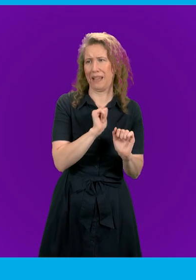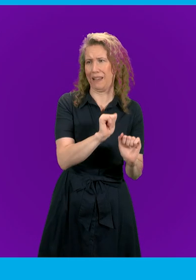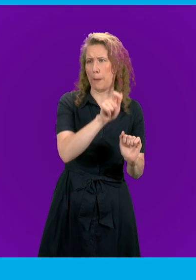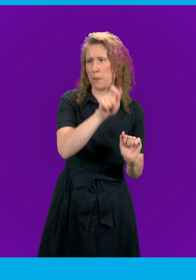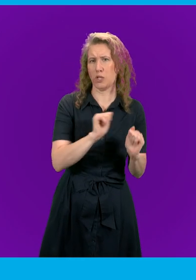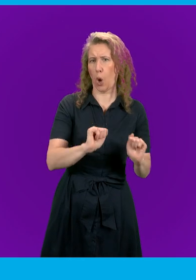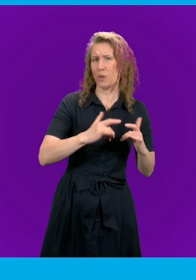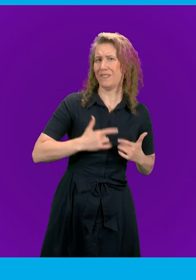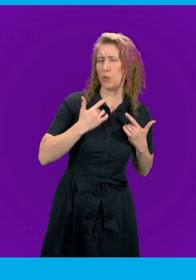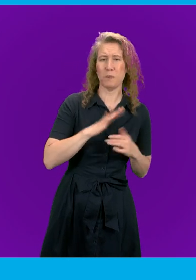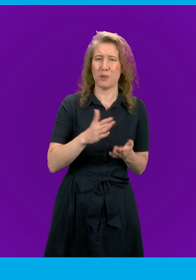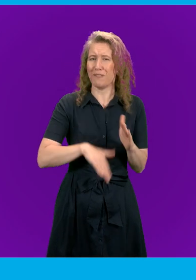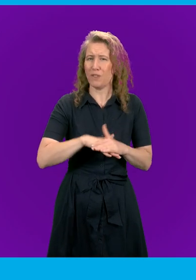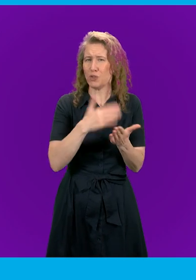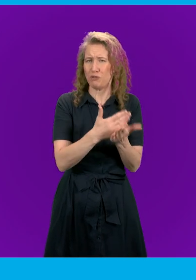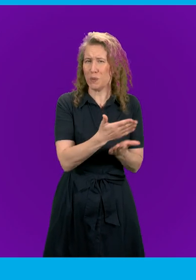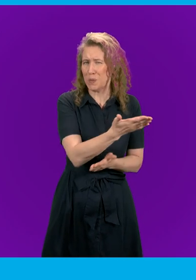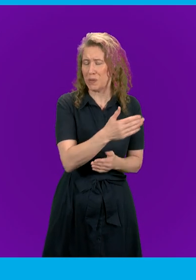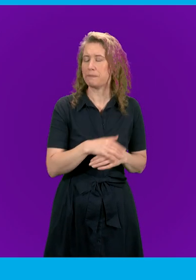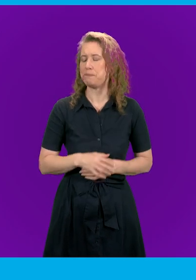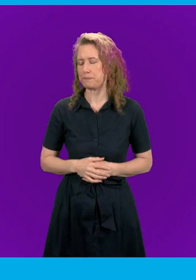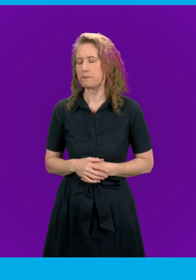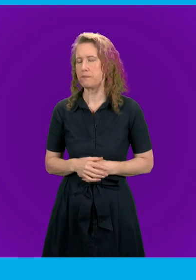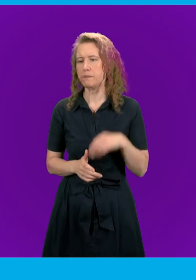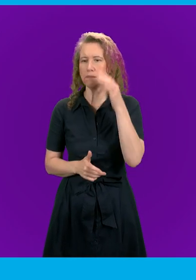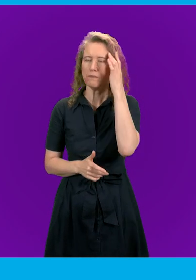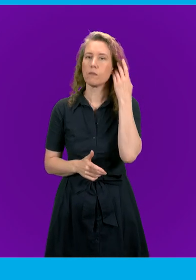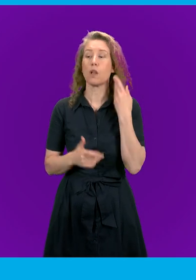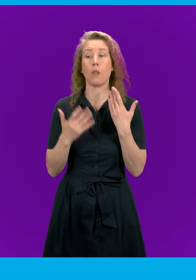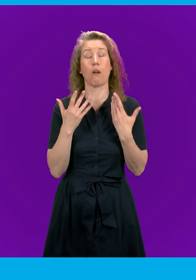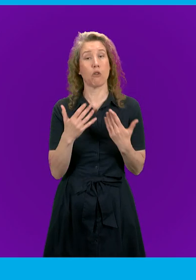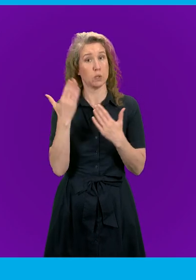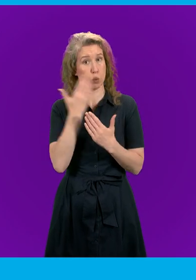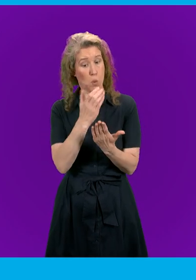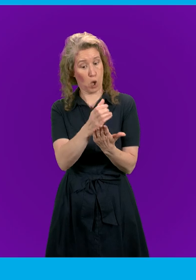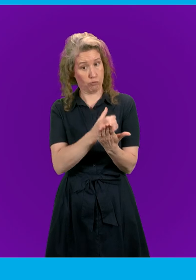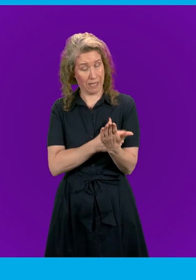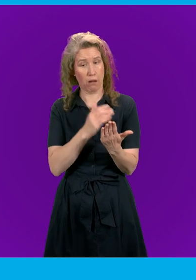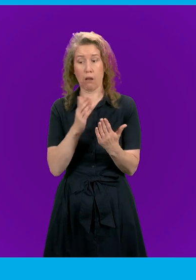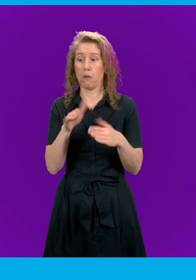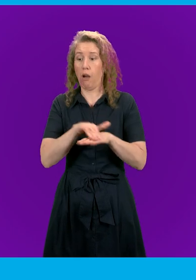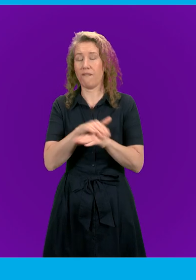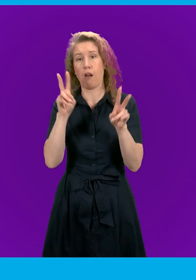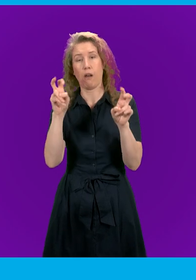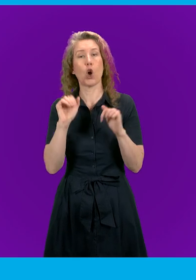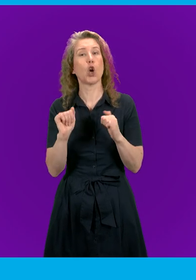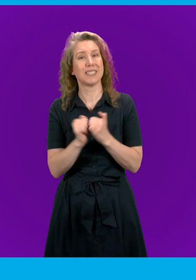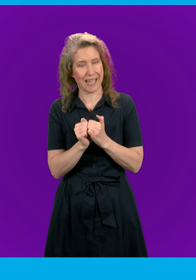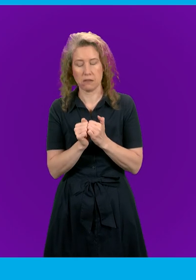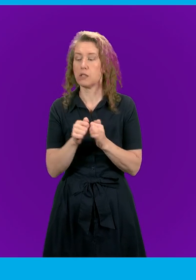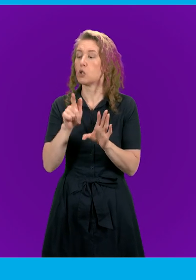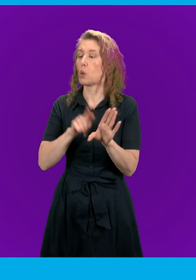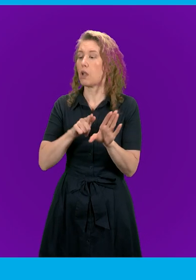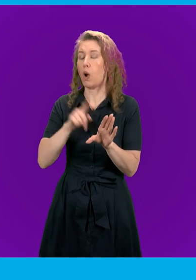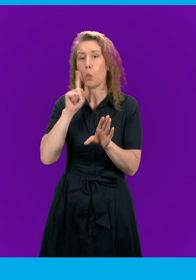Okay, brilliant. So I think in terms of the current curriculum around consent, and at the Young Women's Movement,